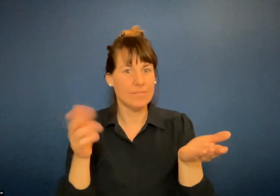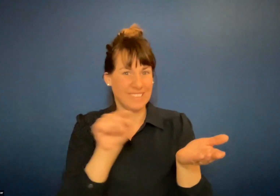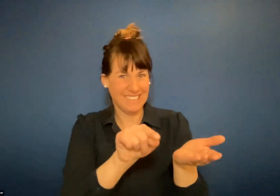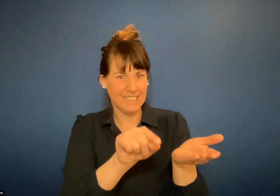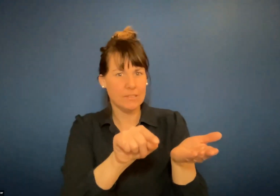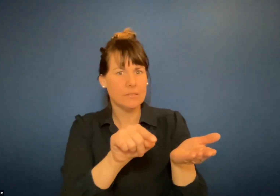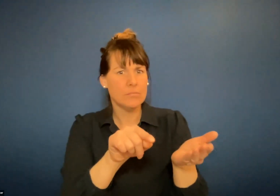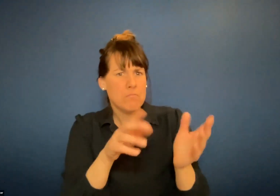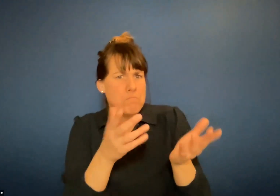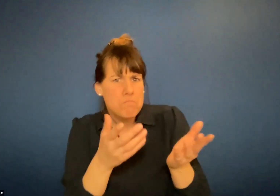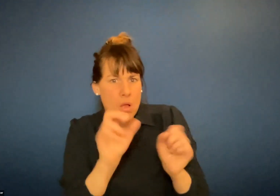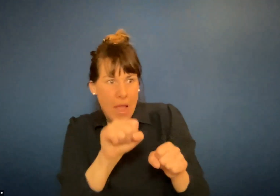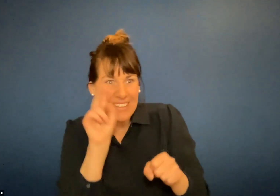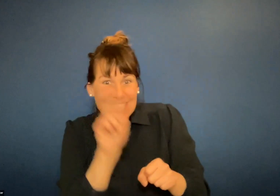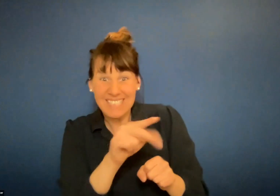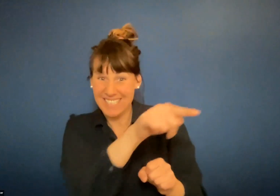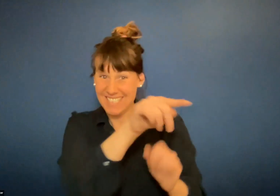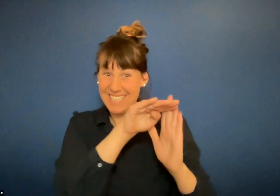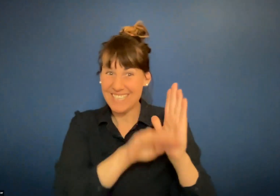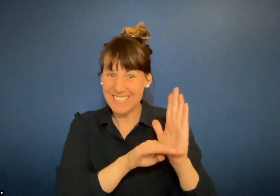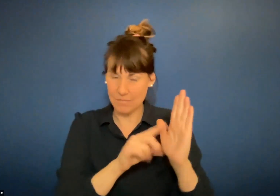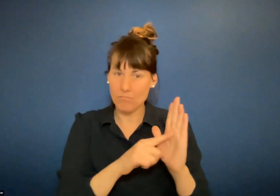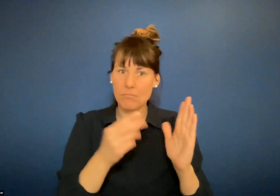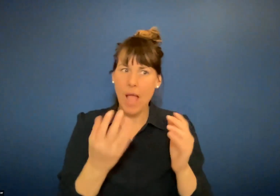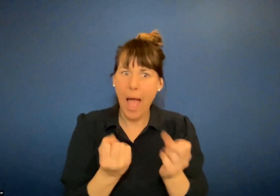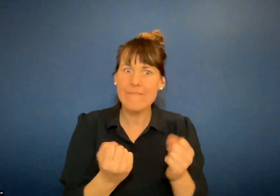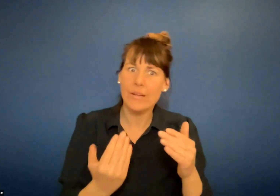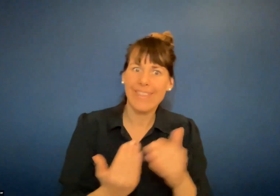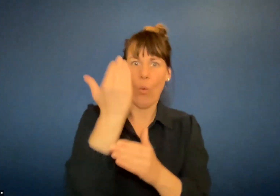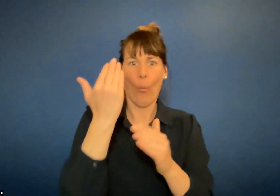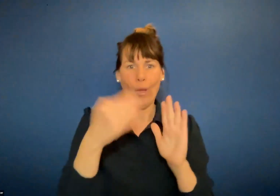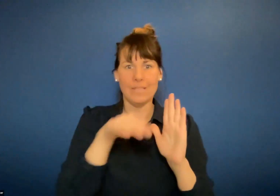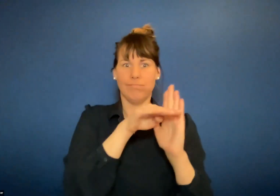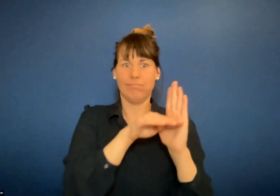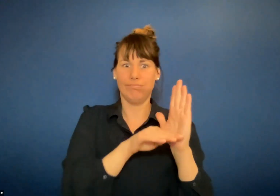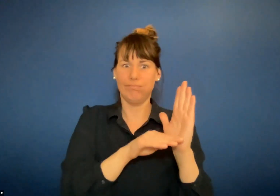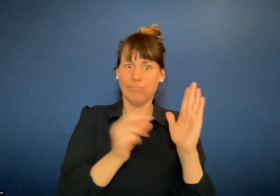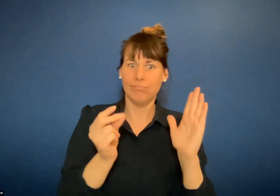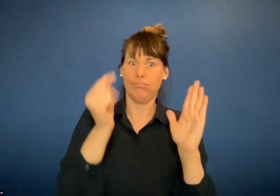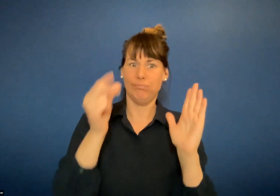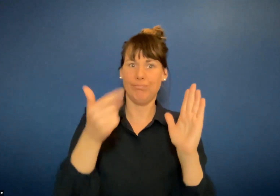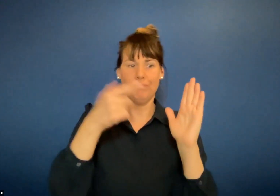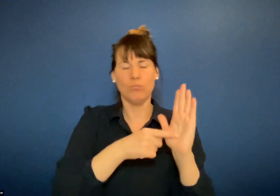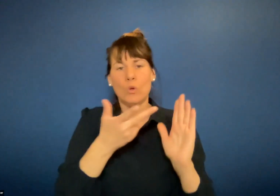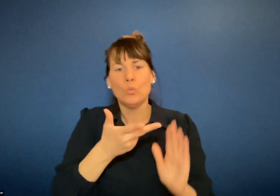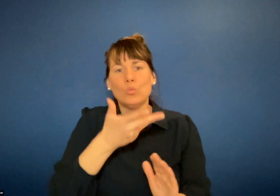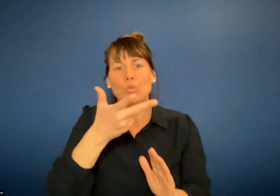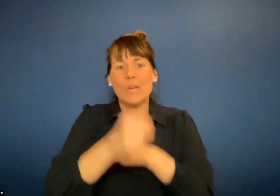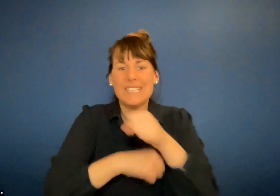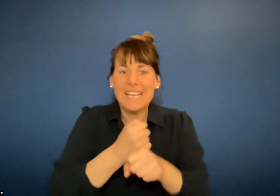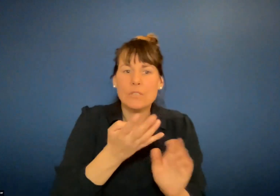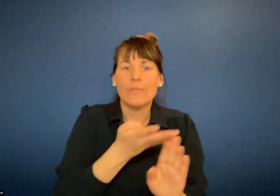existing products as technology changes? Please go ahead. Thank you for that